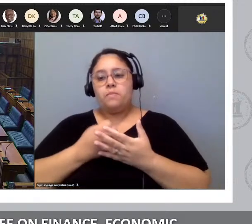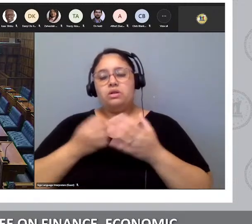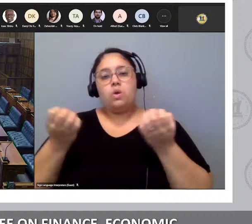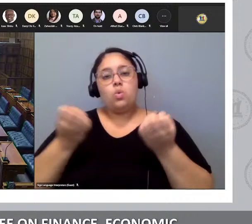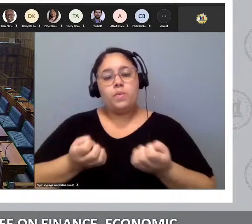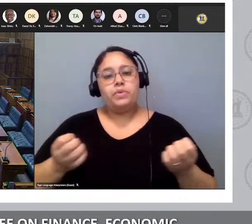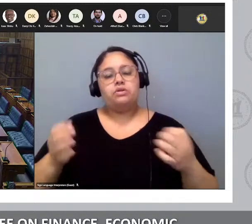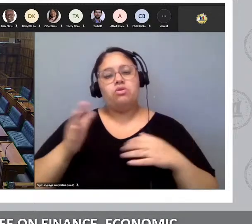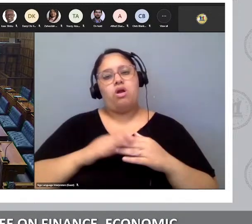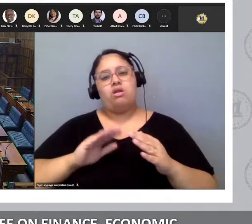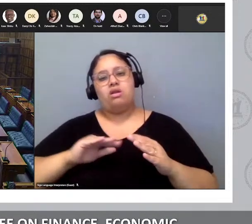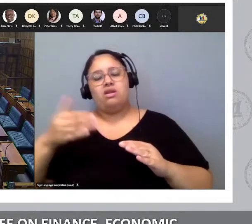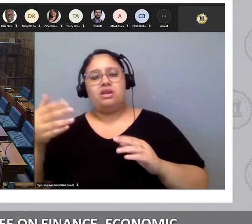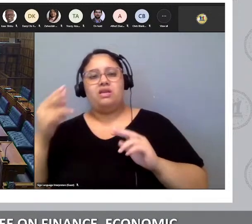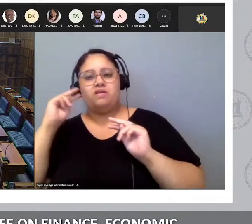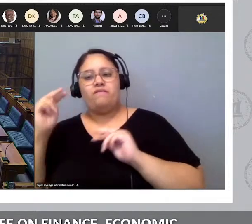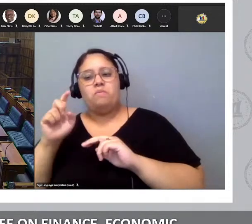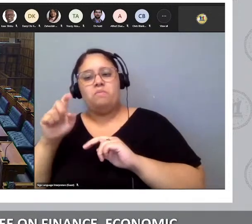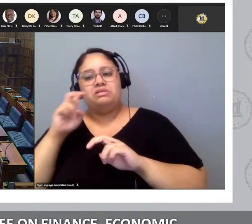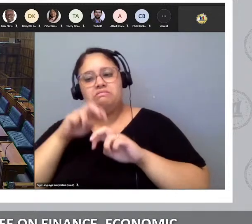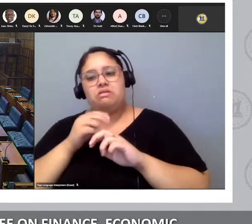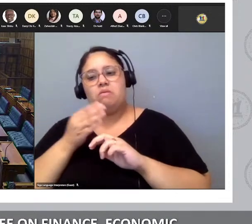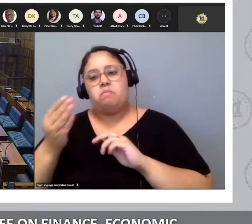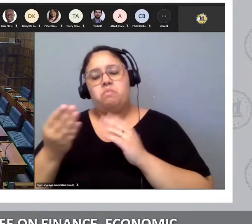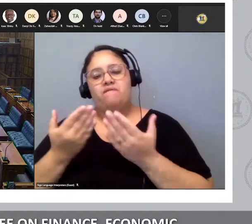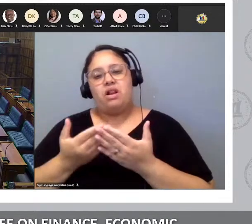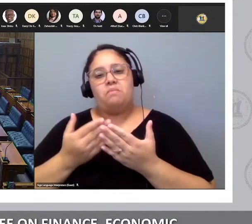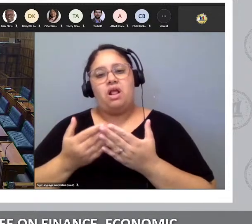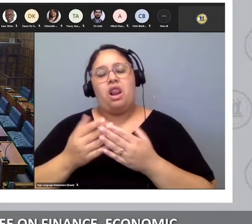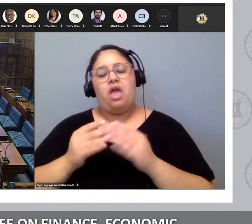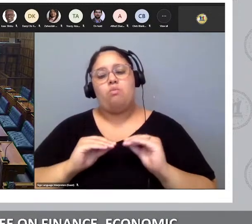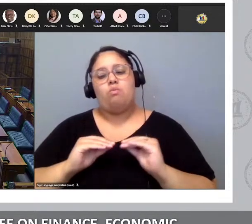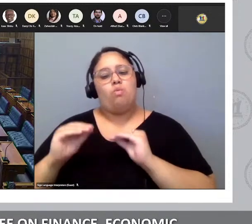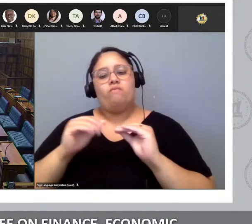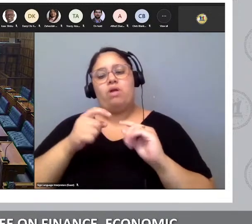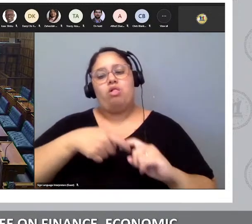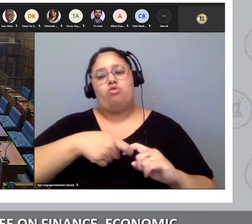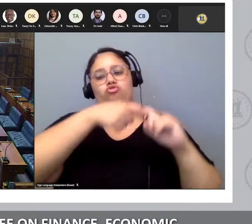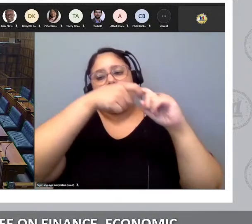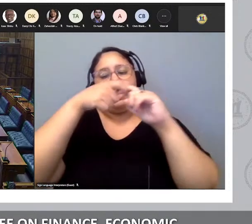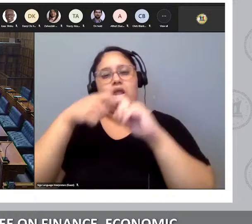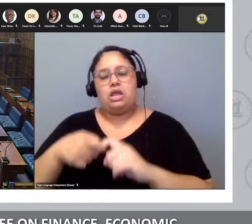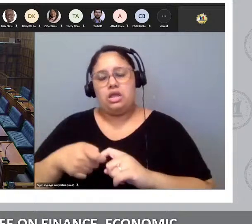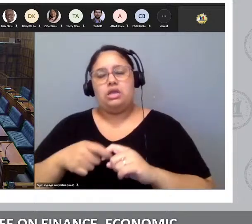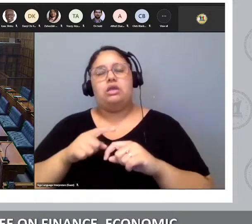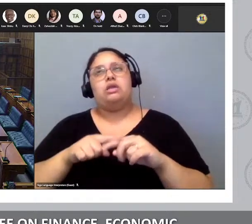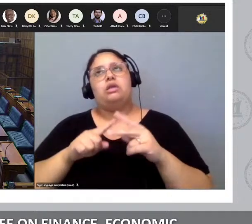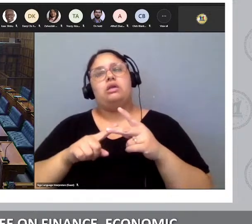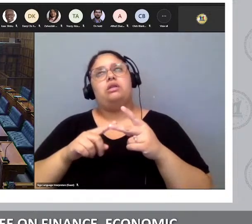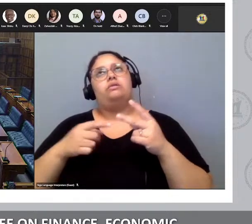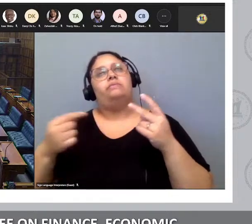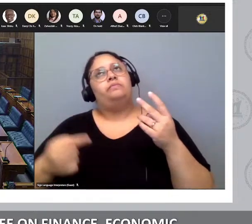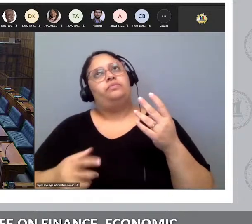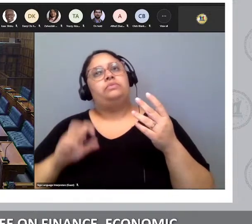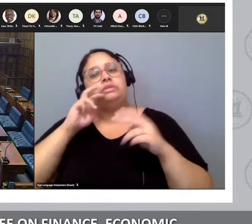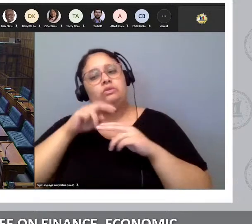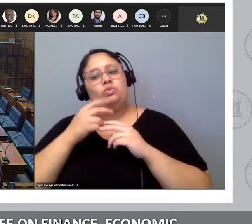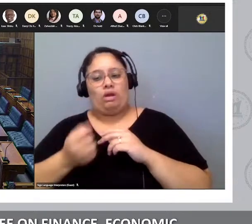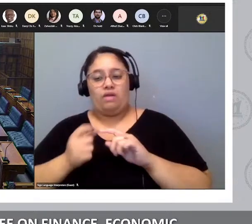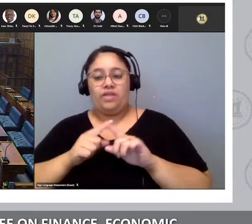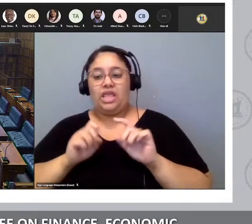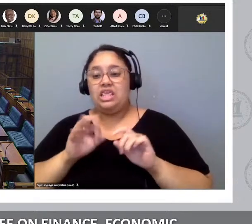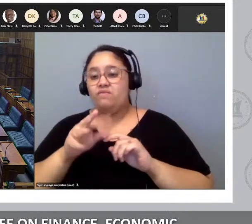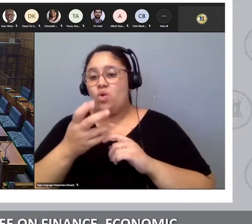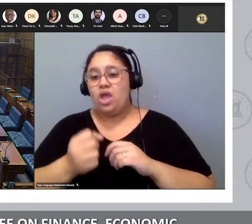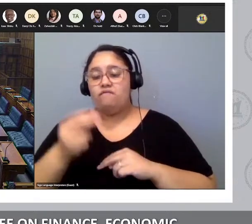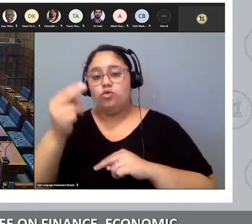on the key side uh by that I mean things like mobile cranes um Etc um and if you have only got a